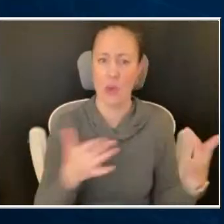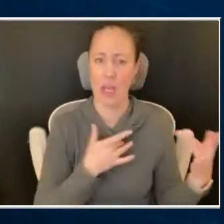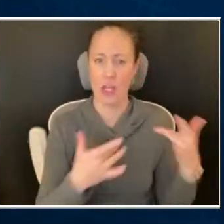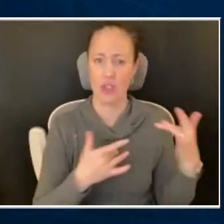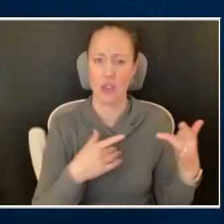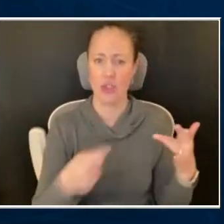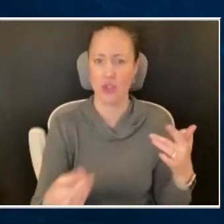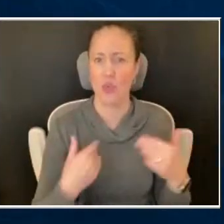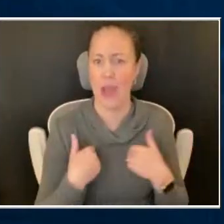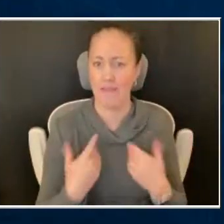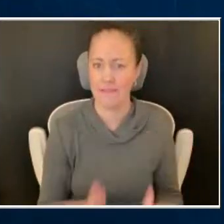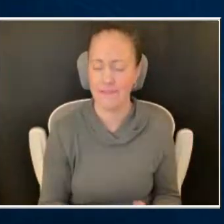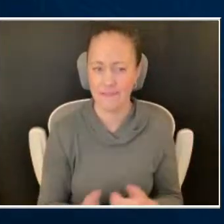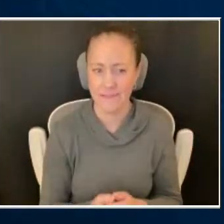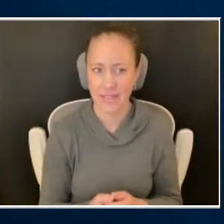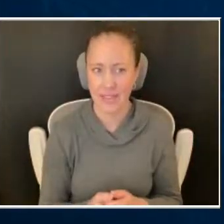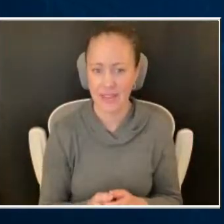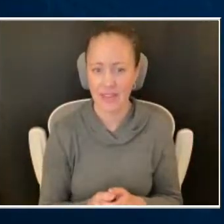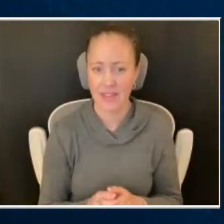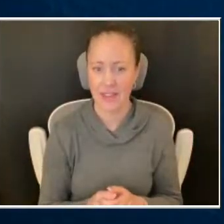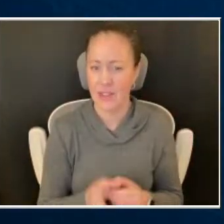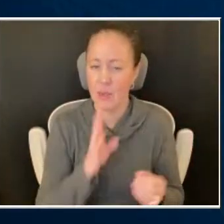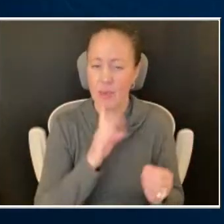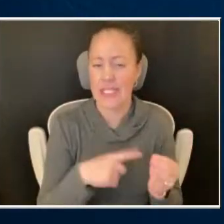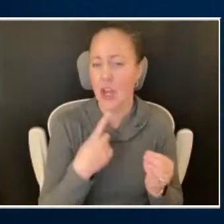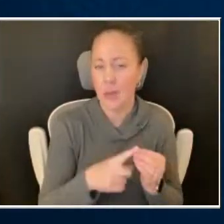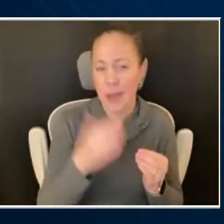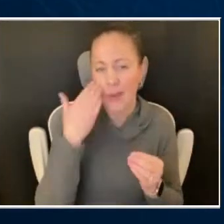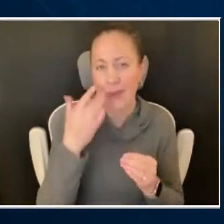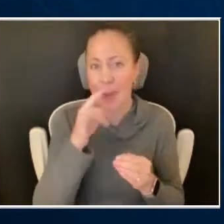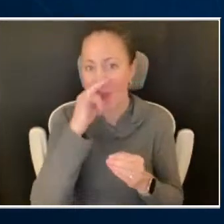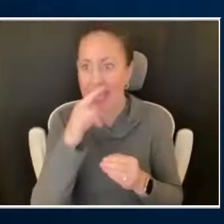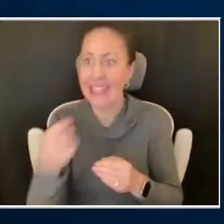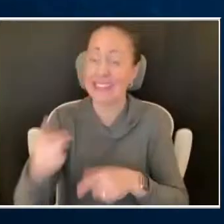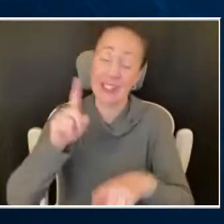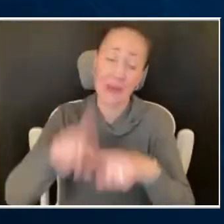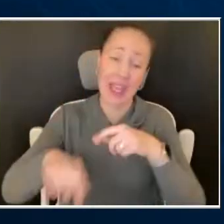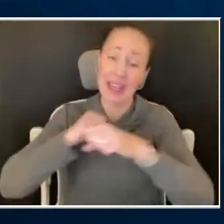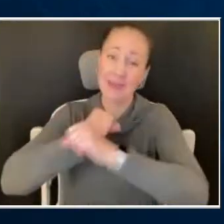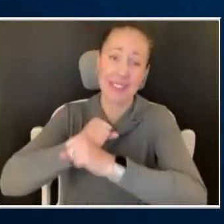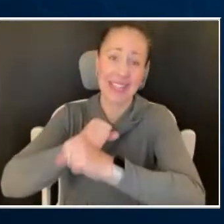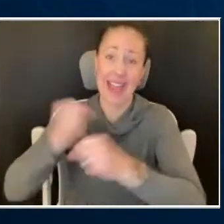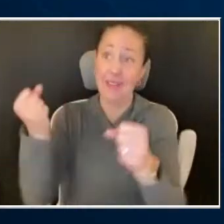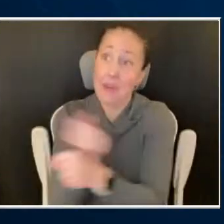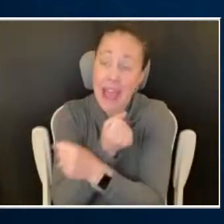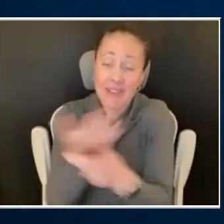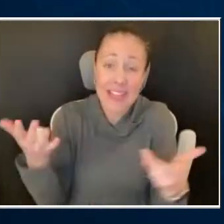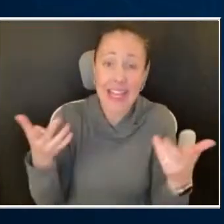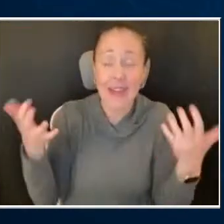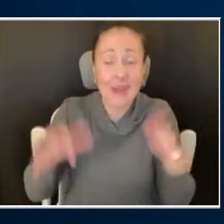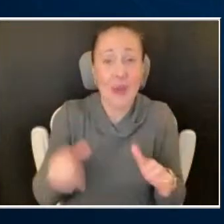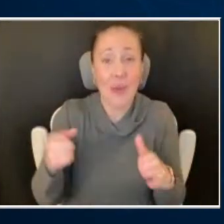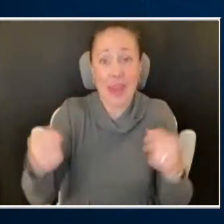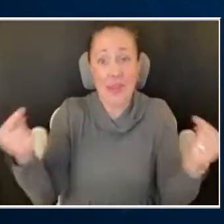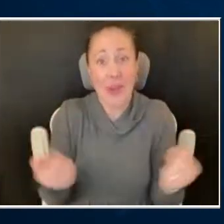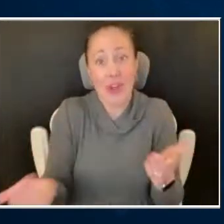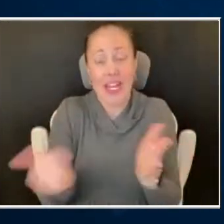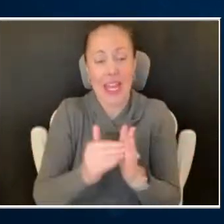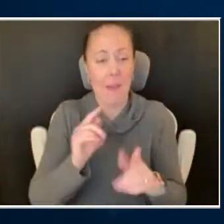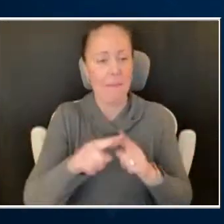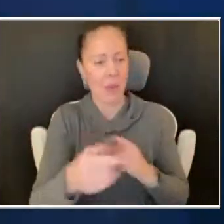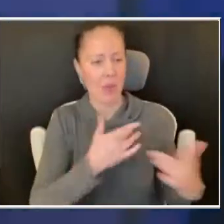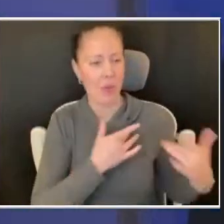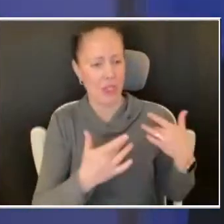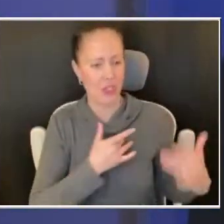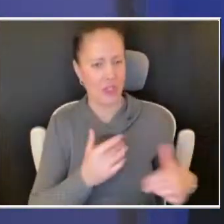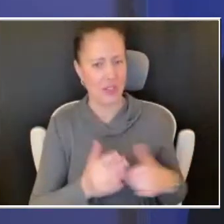mean, we talked about like having kids wrapped in bubble wrap and not wanting them to go out and get hurt again. Were you concerned? Oh, for sure.